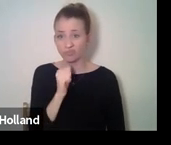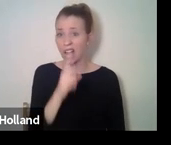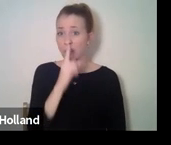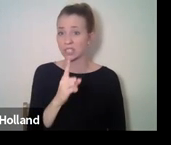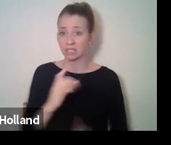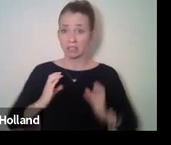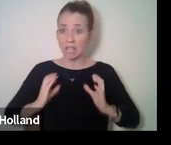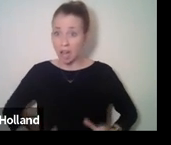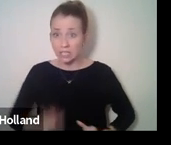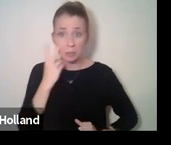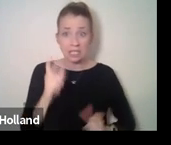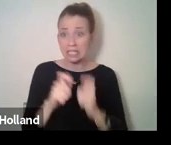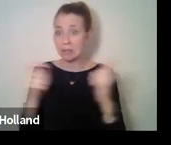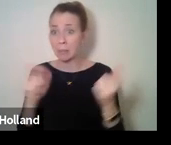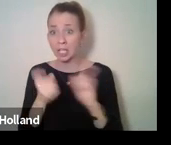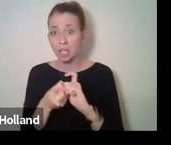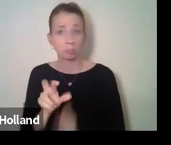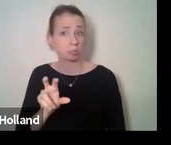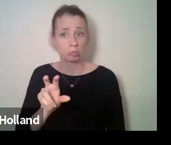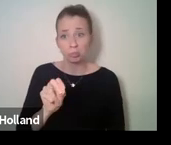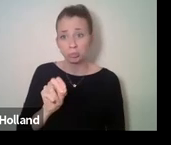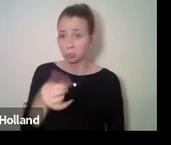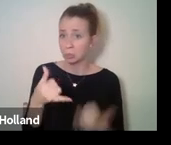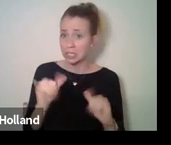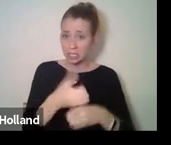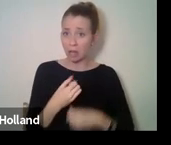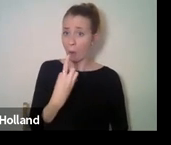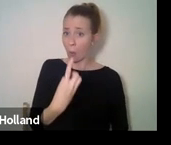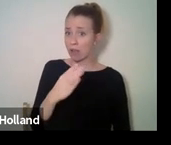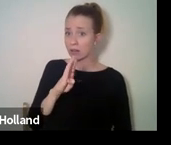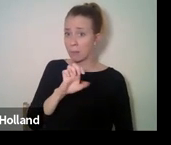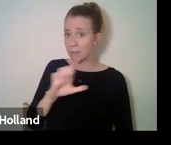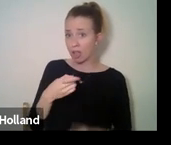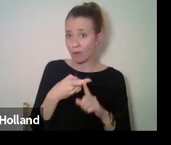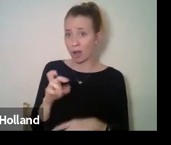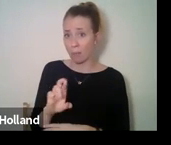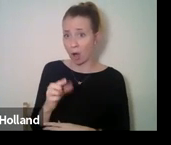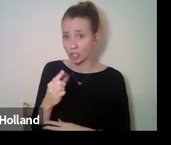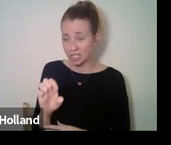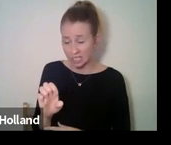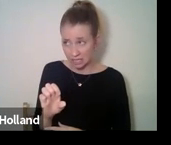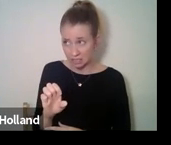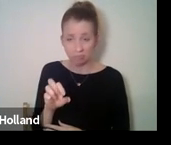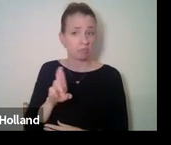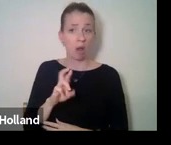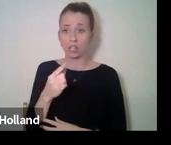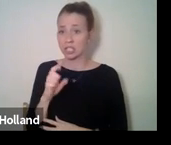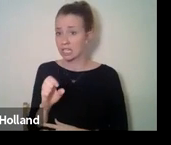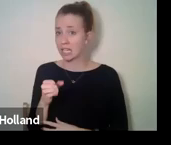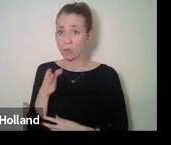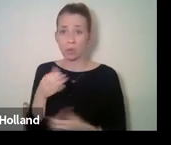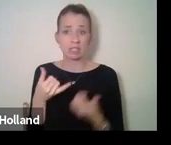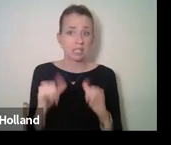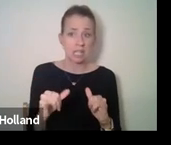customers. You still get one bill from RG&E. RG&E will still take care of the wires and the lines